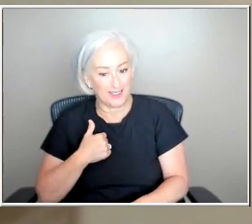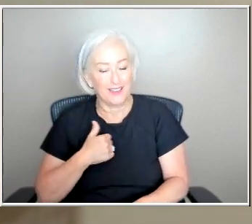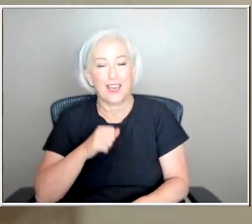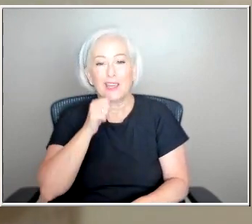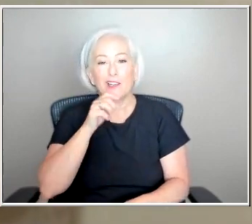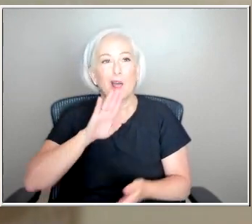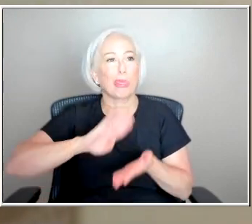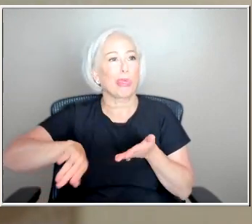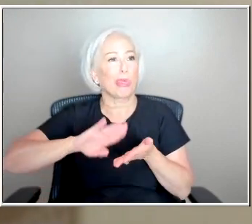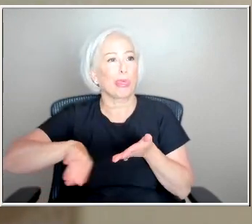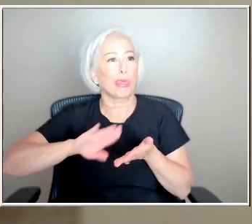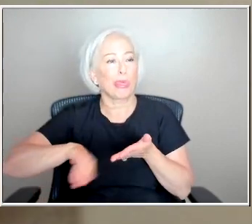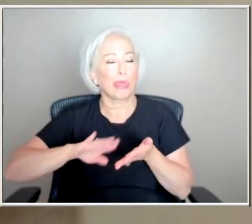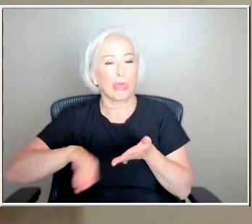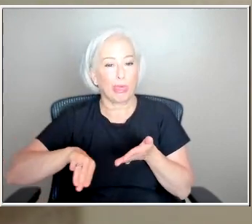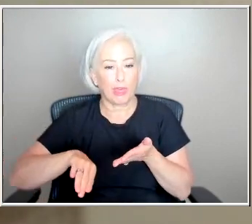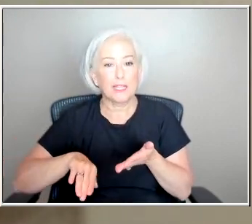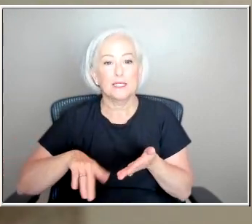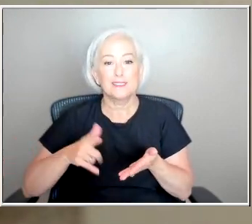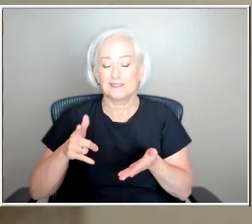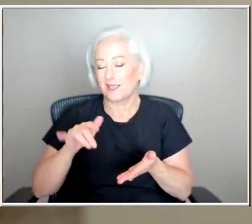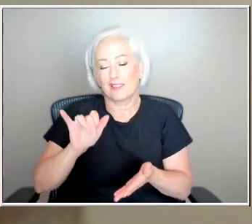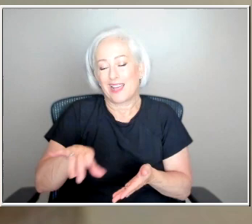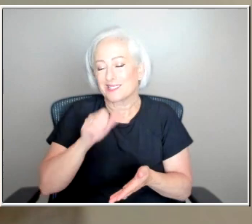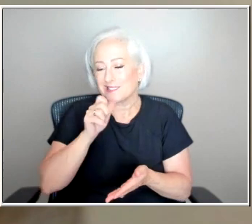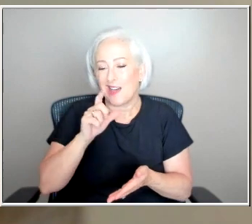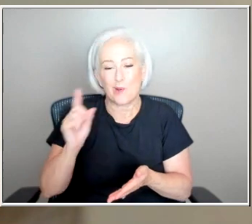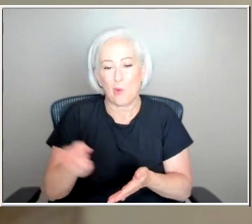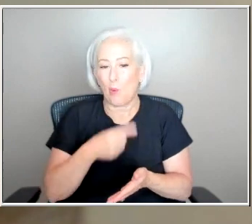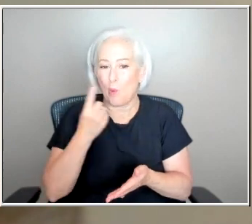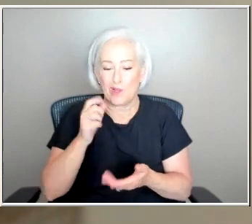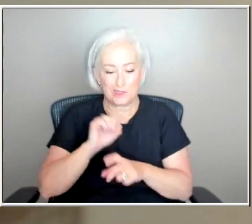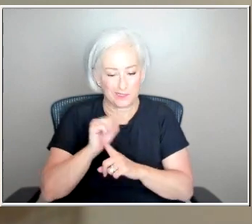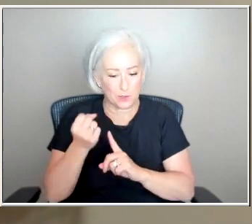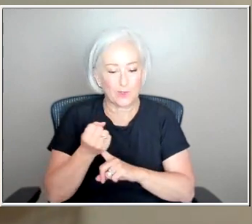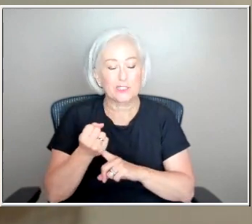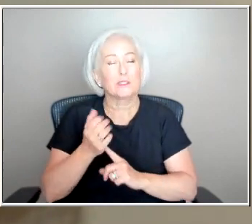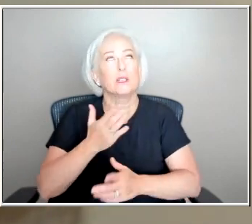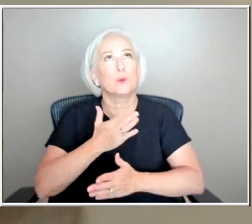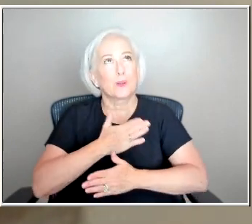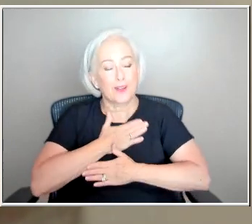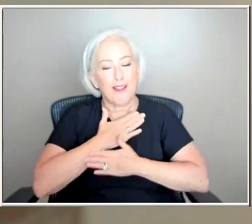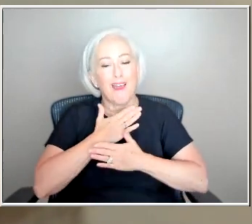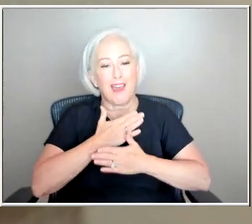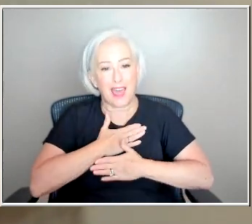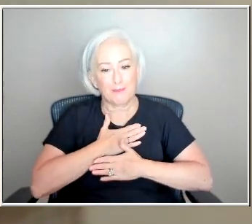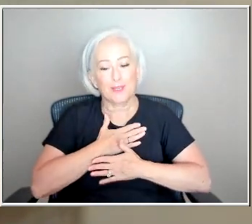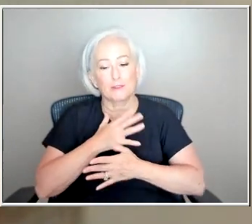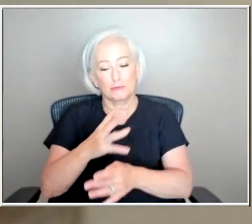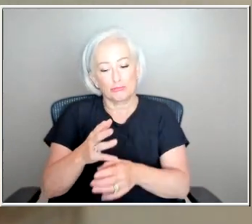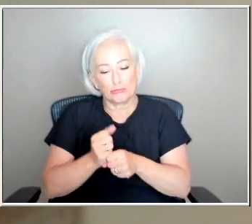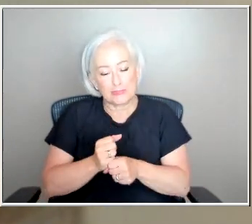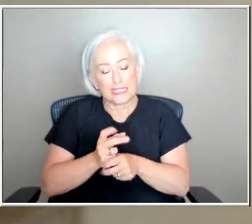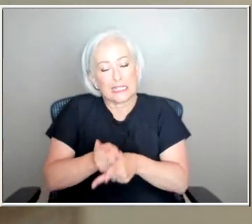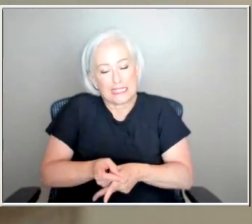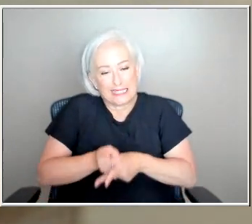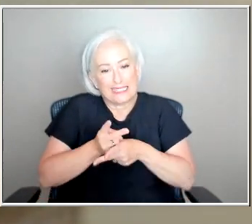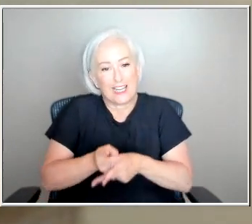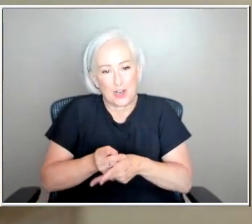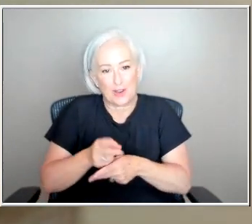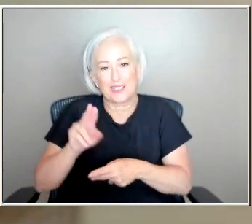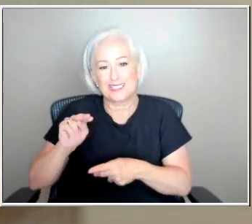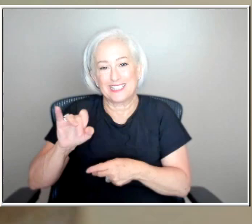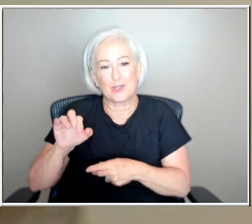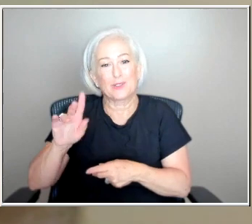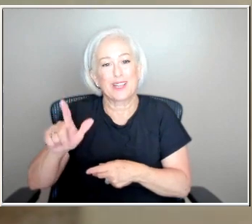always the case in what we've experienced. And so we're really just grateful for the care that we've had at the Neonatal Medical Home. And I